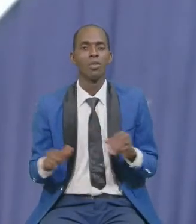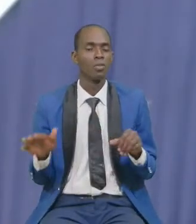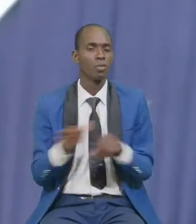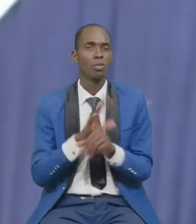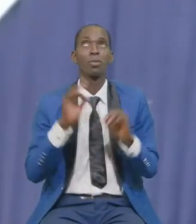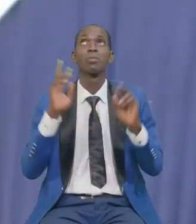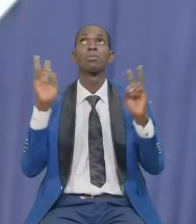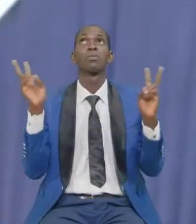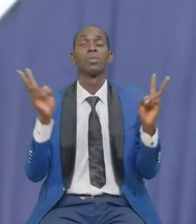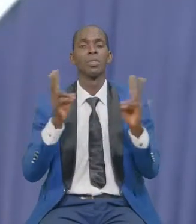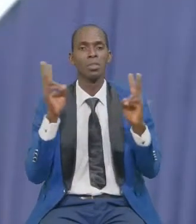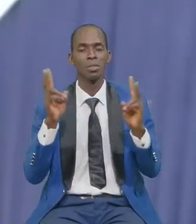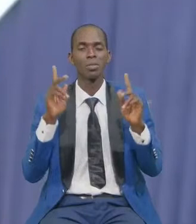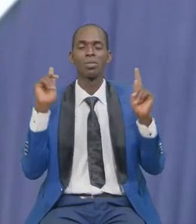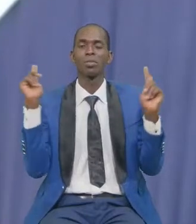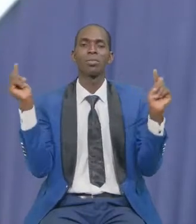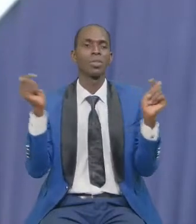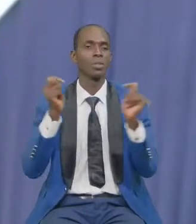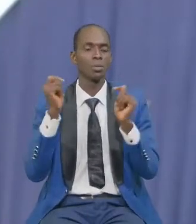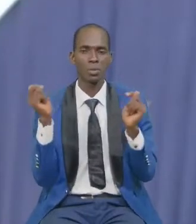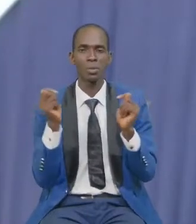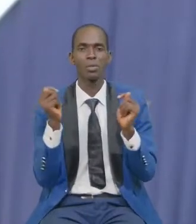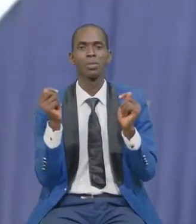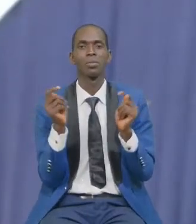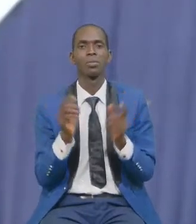victorious, triumphant.